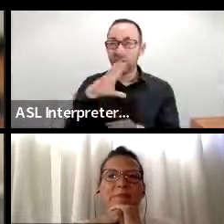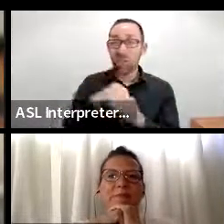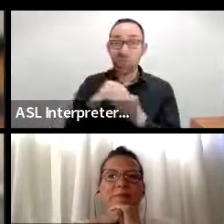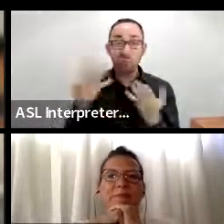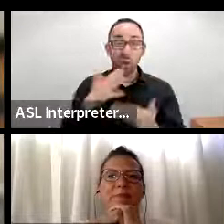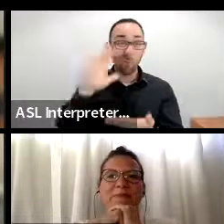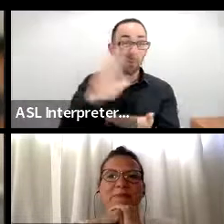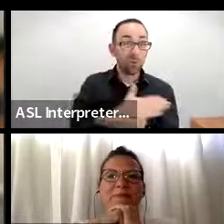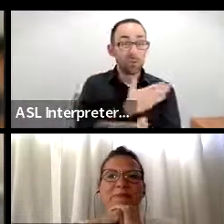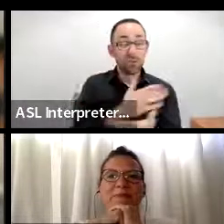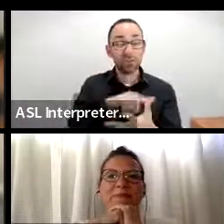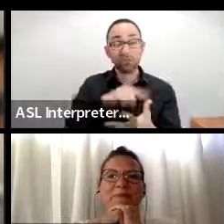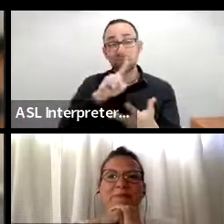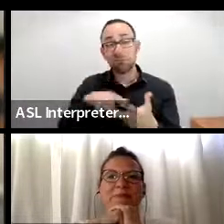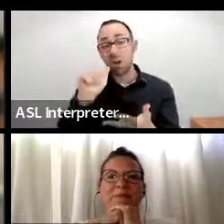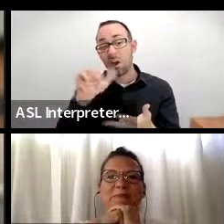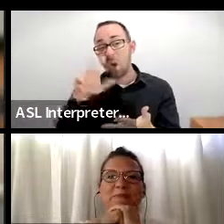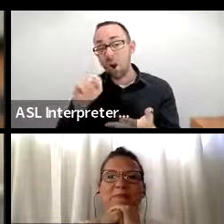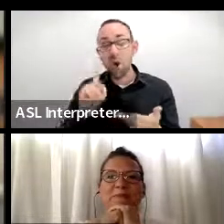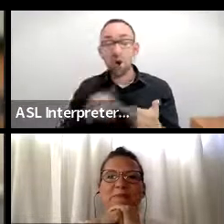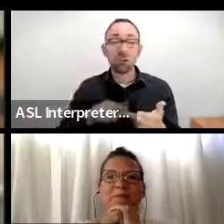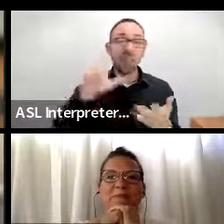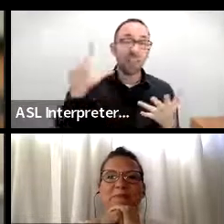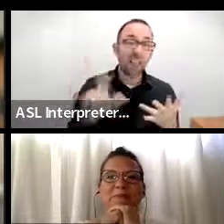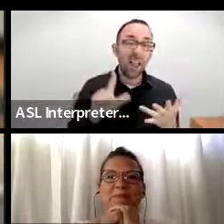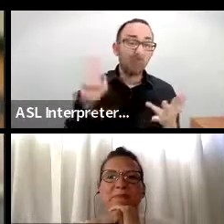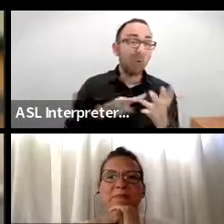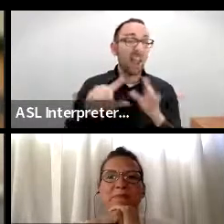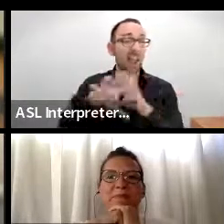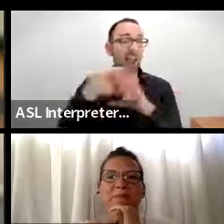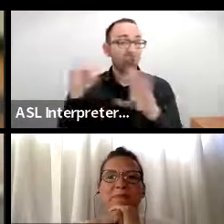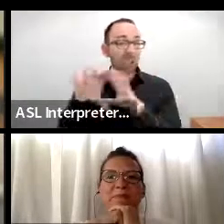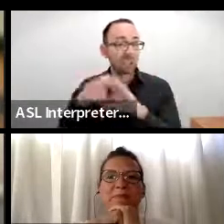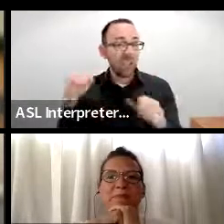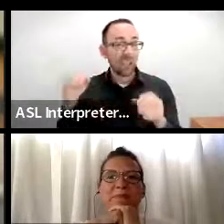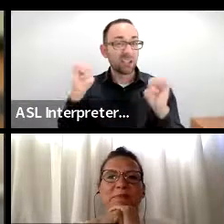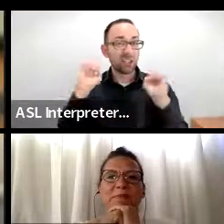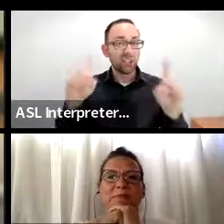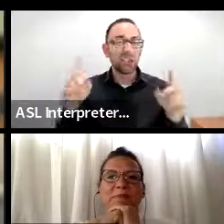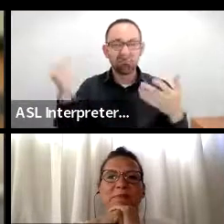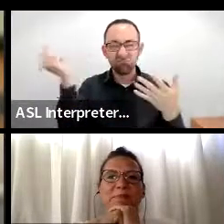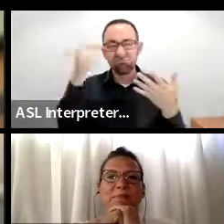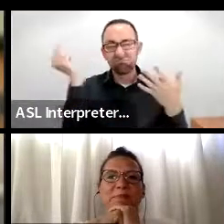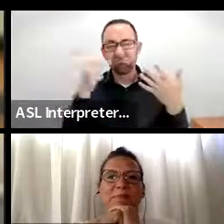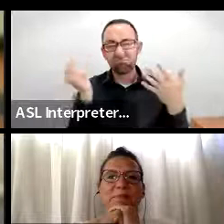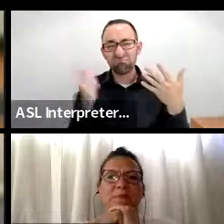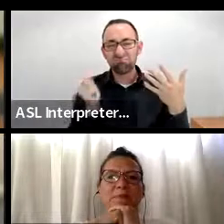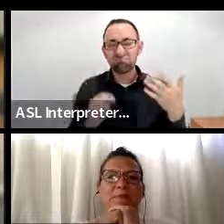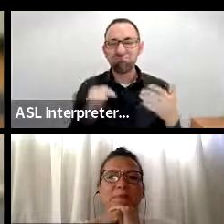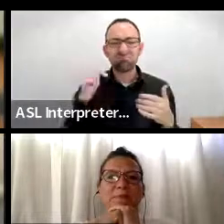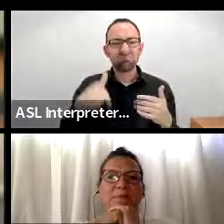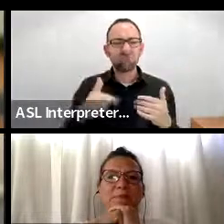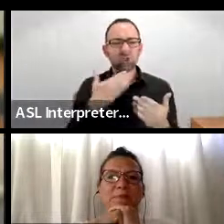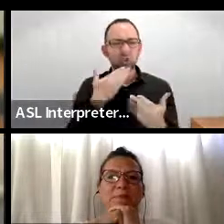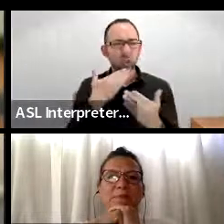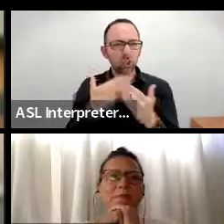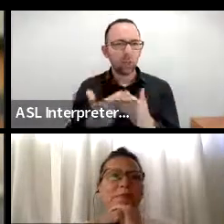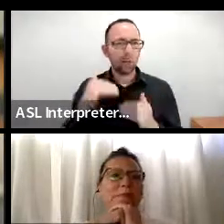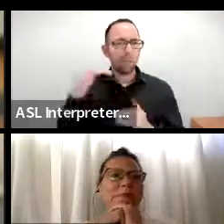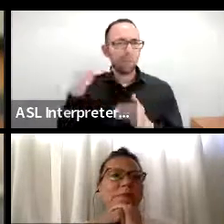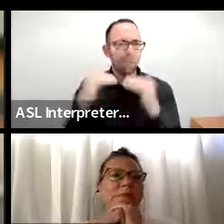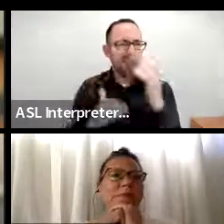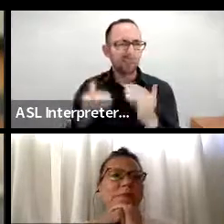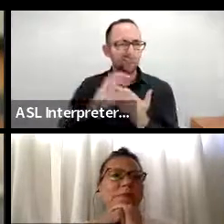art and library and outdoor education. So it's a well-rounded curriculum, and that's